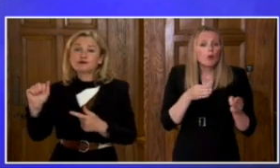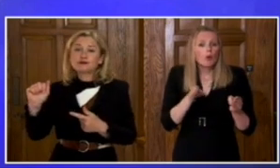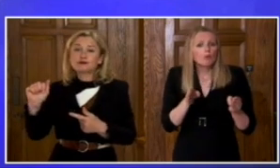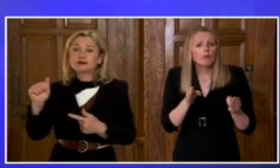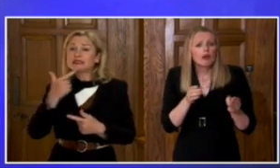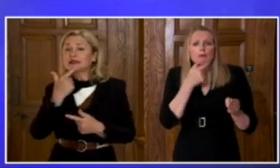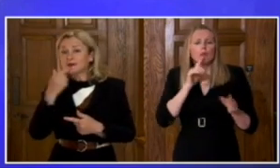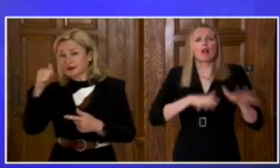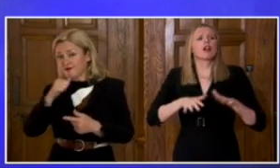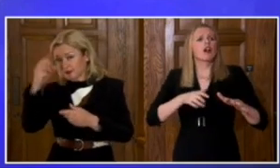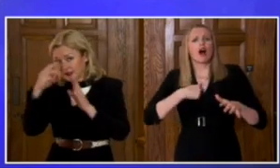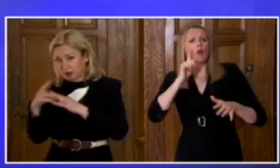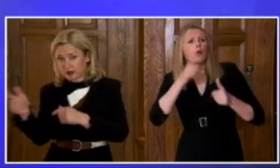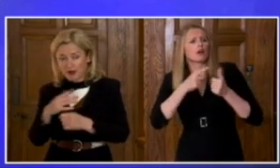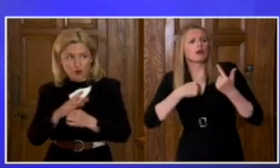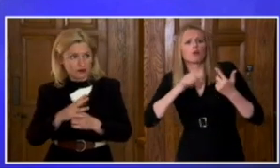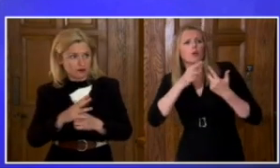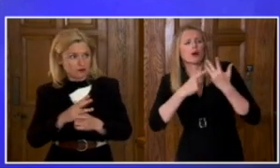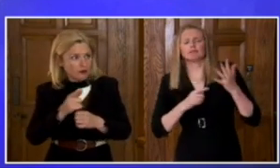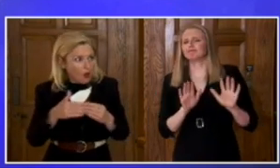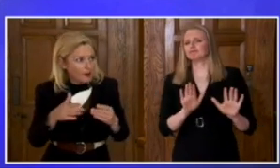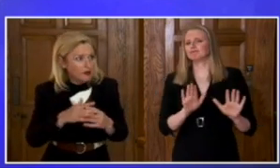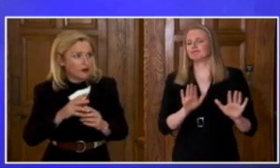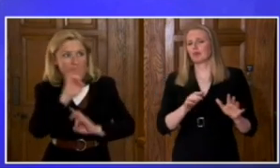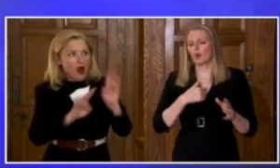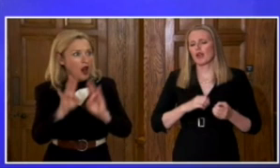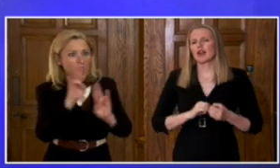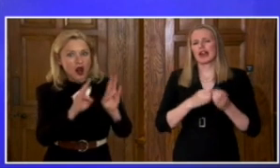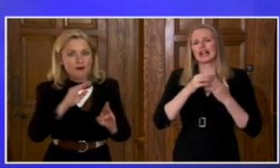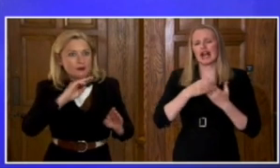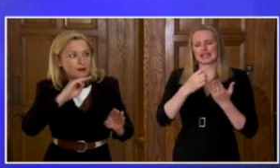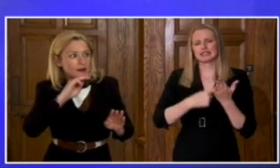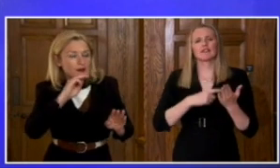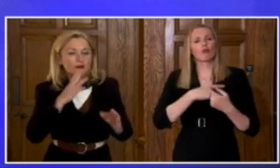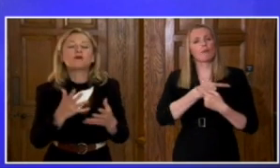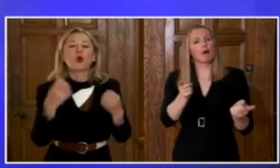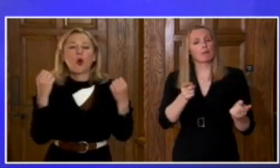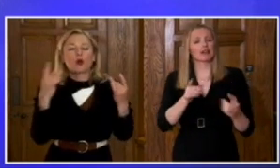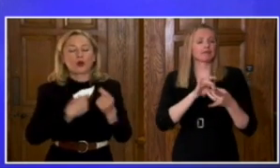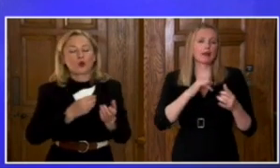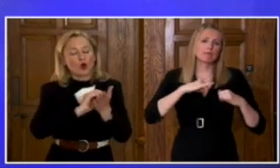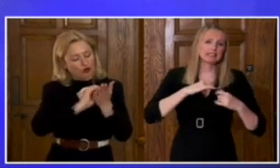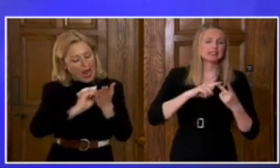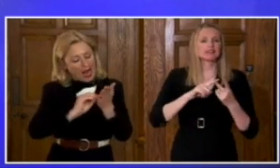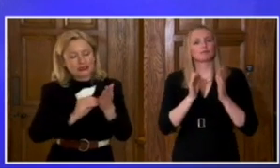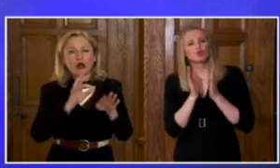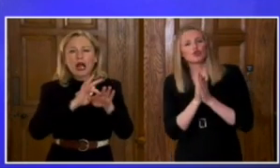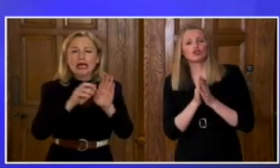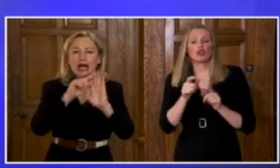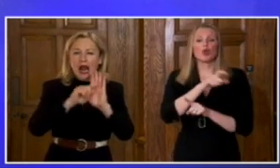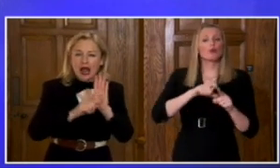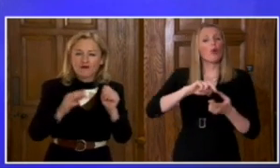individual queries, and consequently the Department of Health is developing guidance for the public, for businesses, for churches and